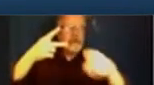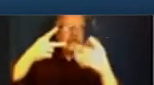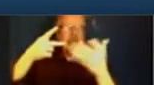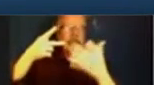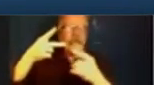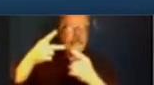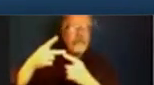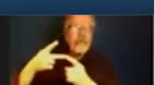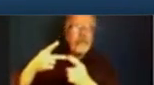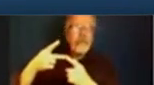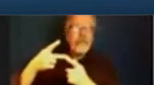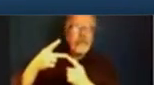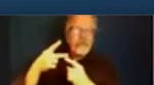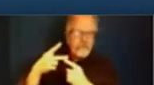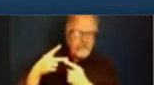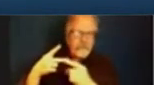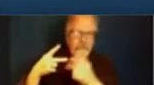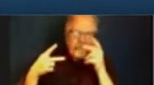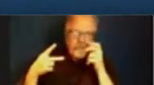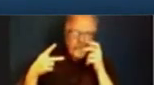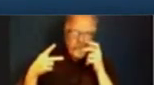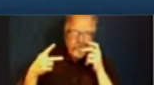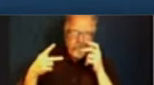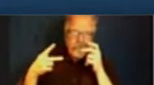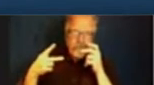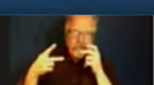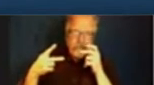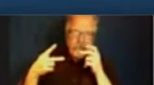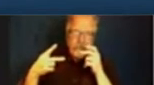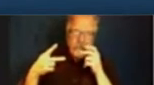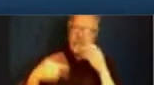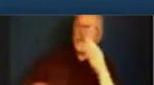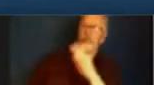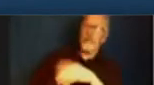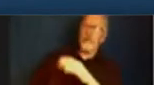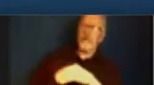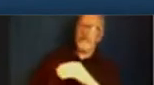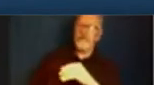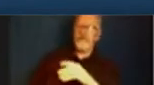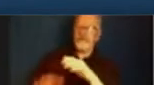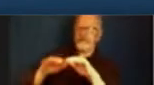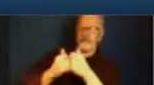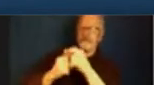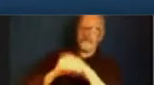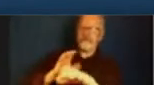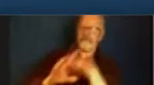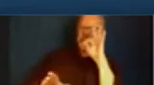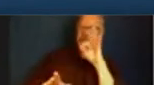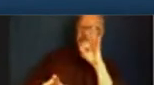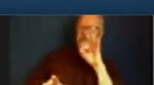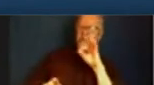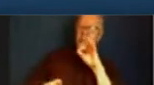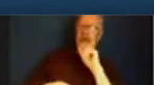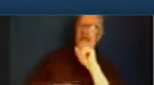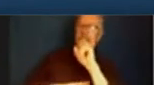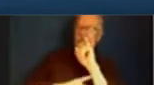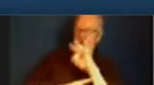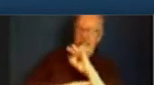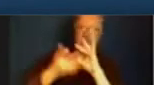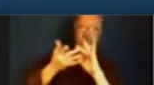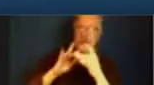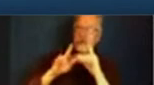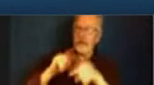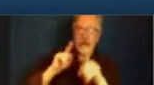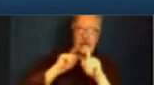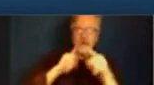On the at-home test, just wondering your advice right now for finding an at-home test if this portal isn't going to be up for the next couple of weeks.